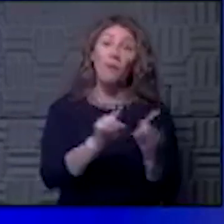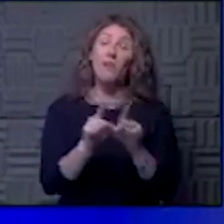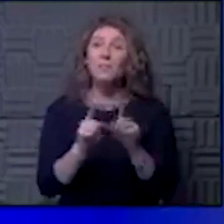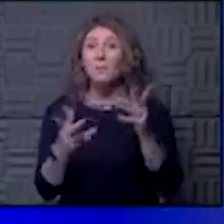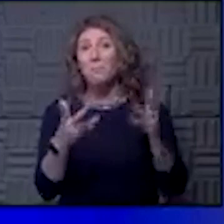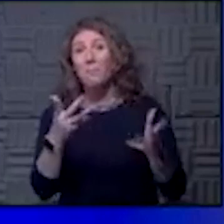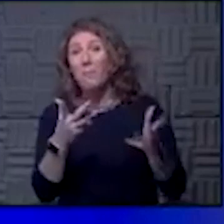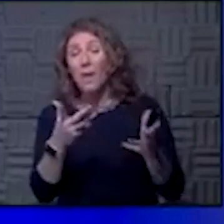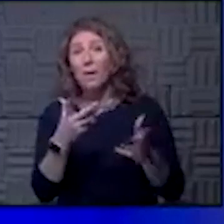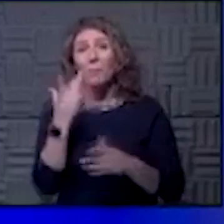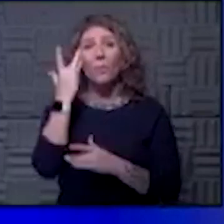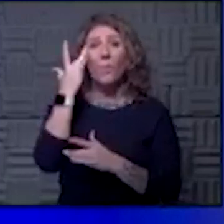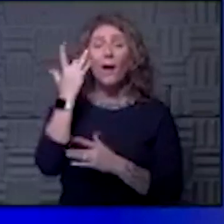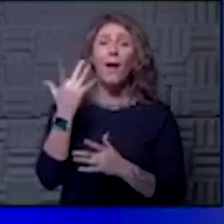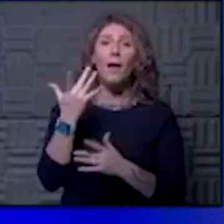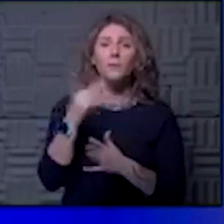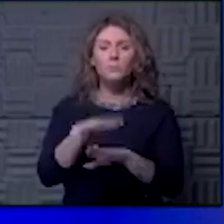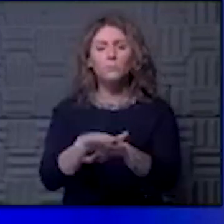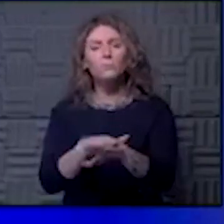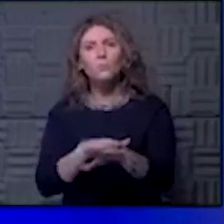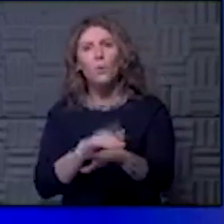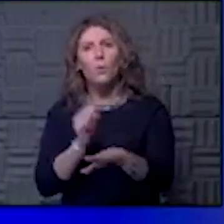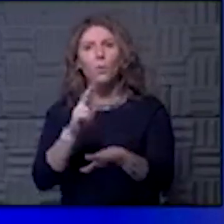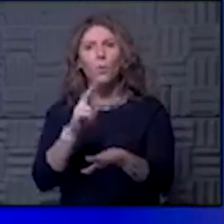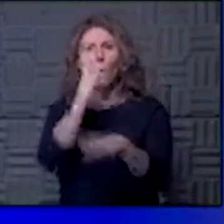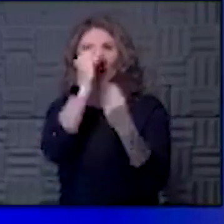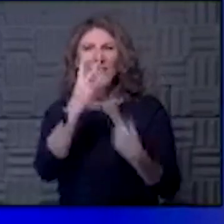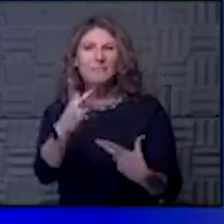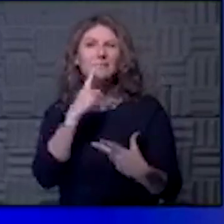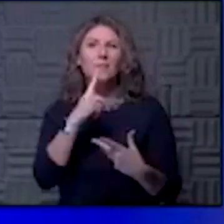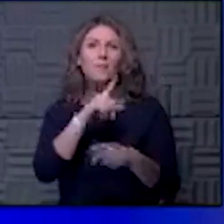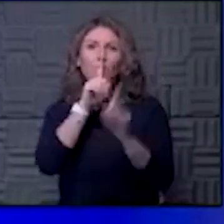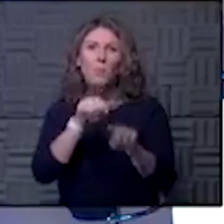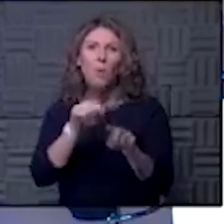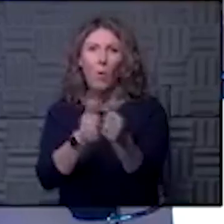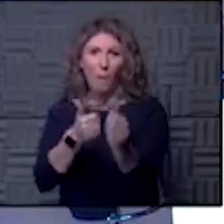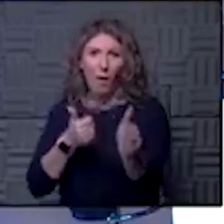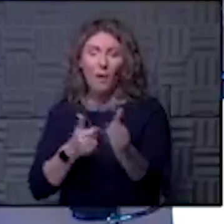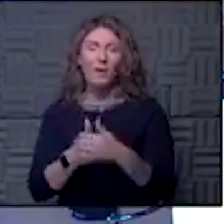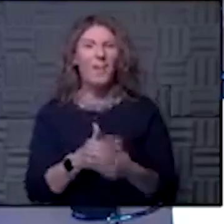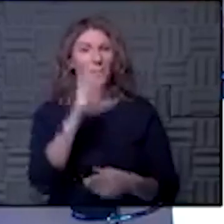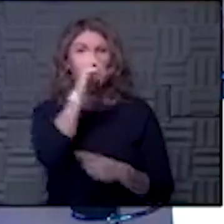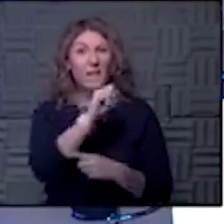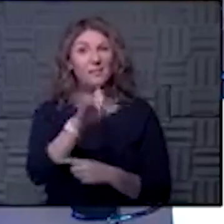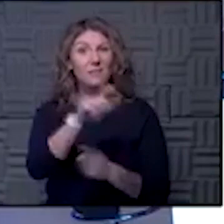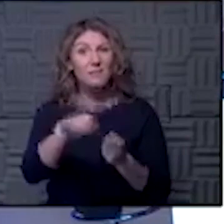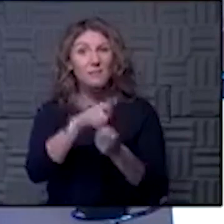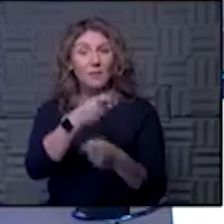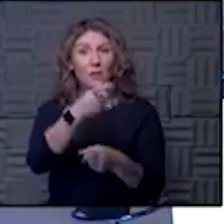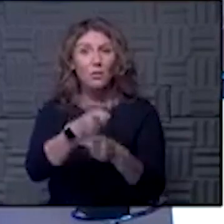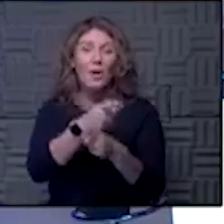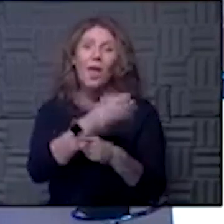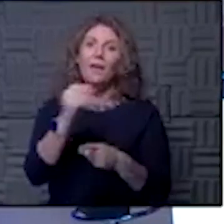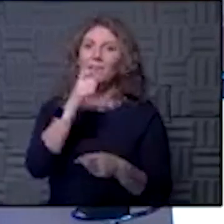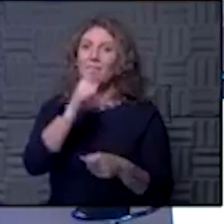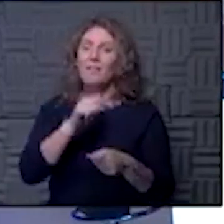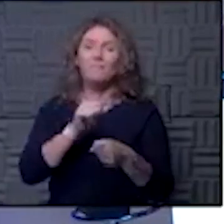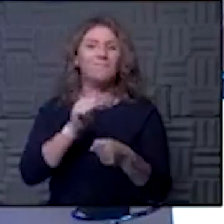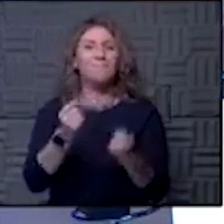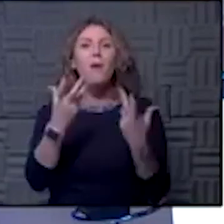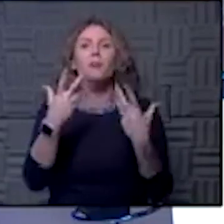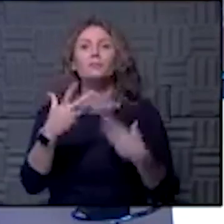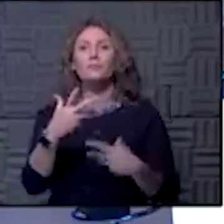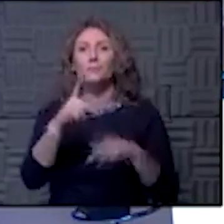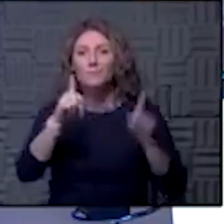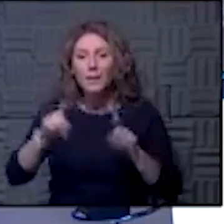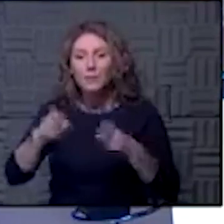some slow or short data reporting because of the long weekend. And I'm going to guess that's exactly right, along with less testing being done over the long